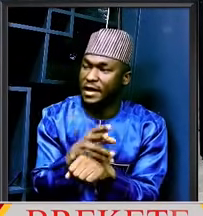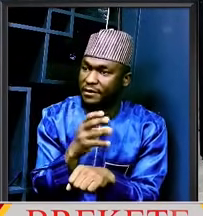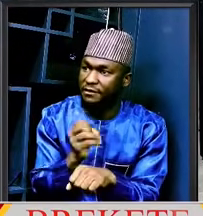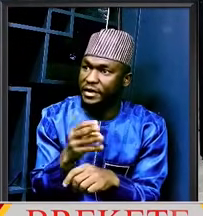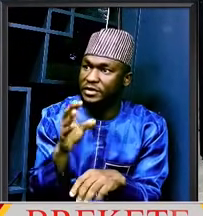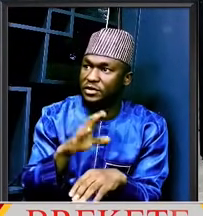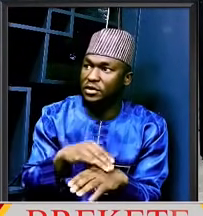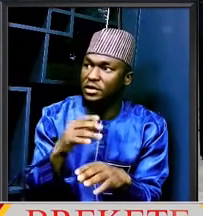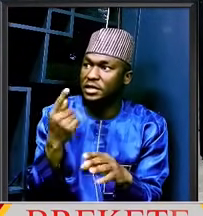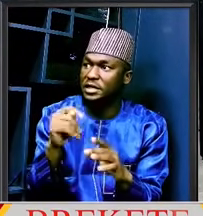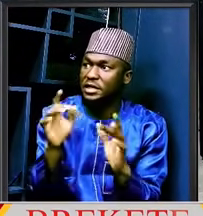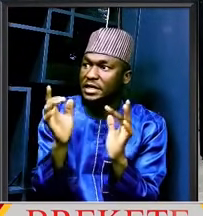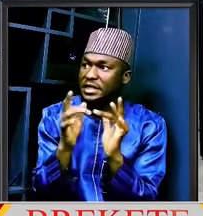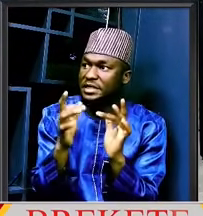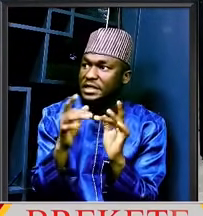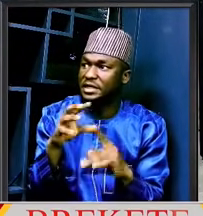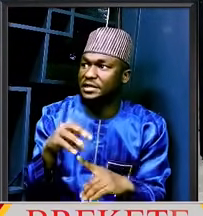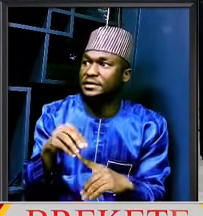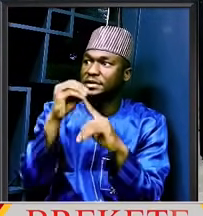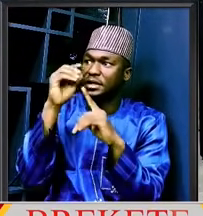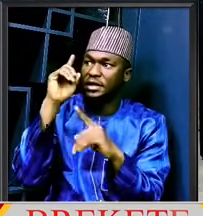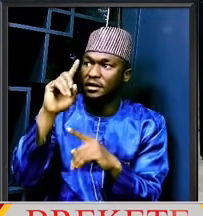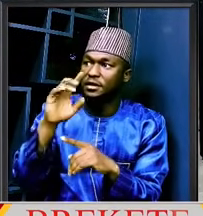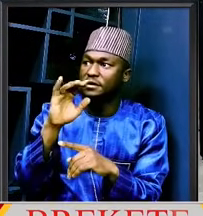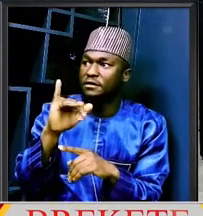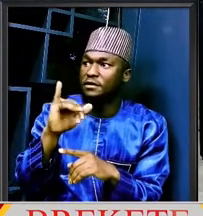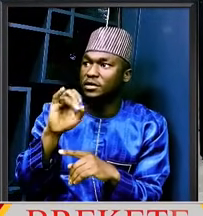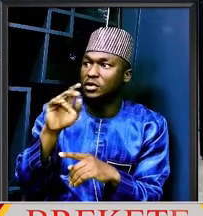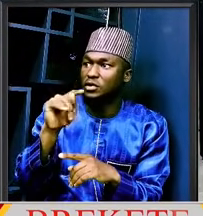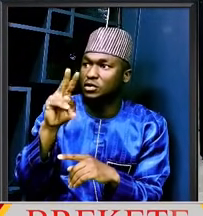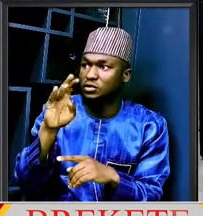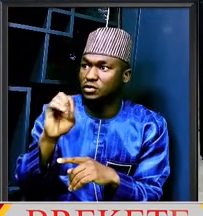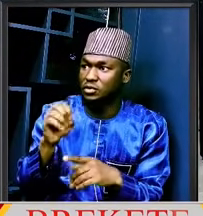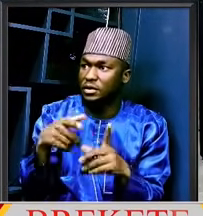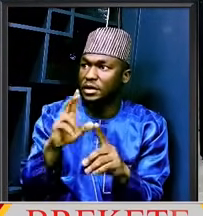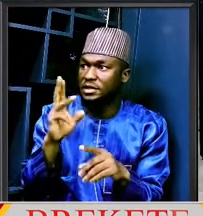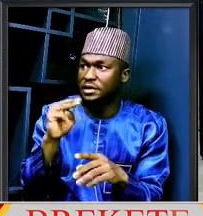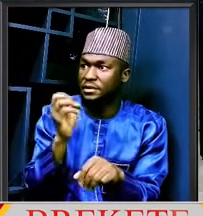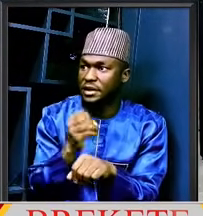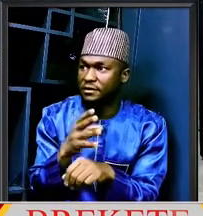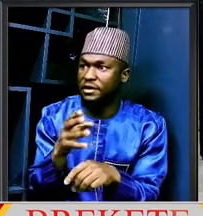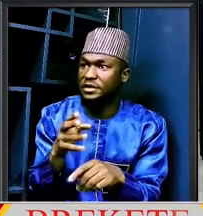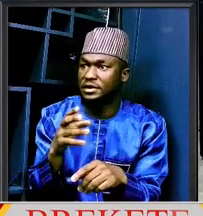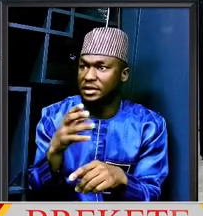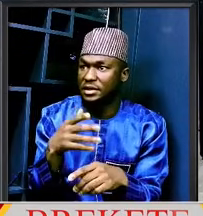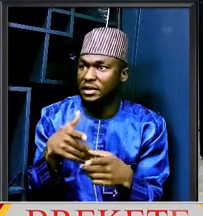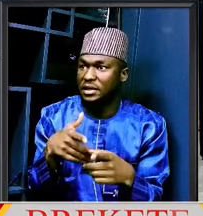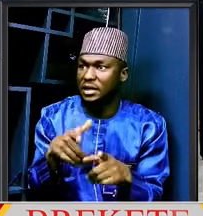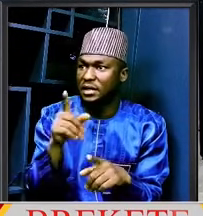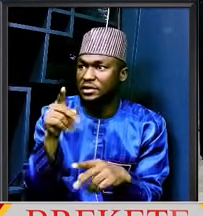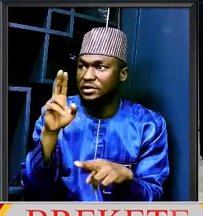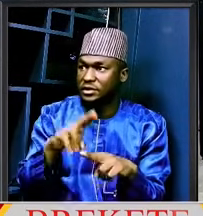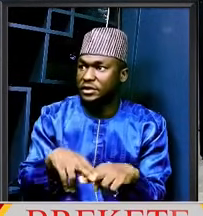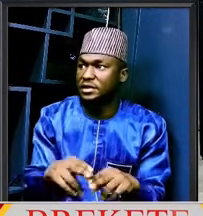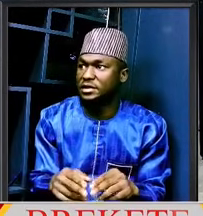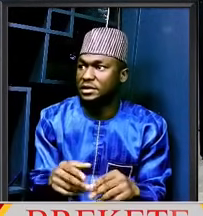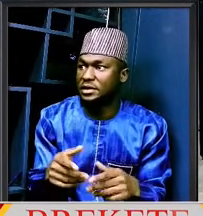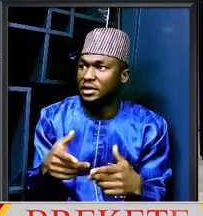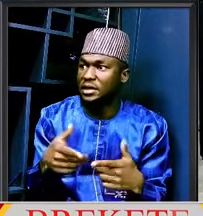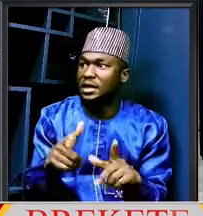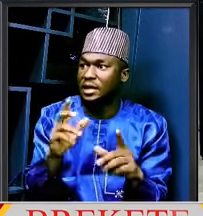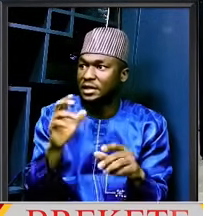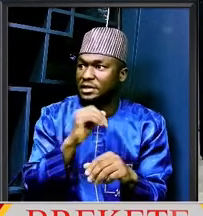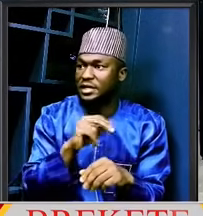for social media, most especially for YouTube, make the suggestion. My dear, sit down, please. First of all,